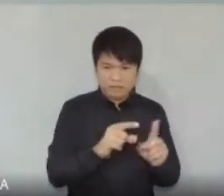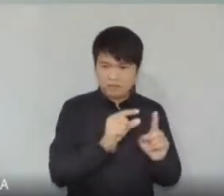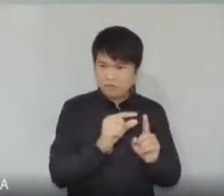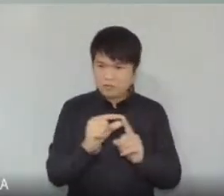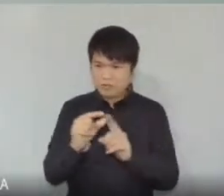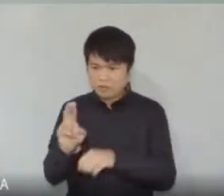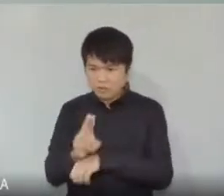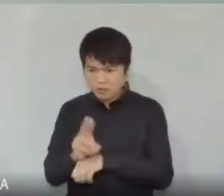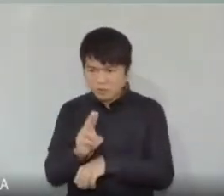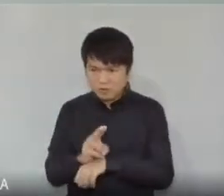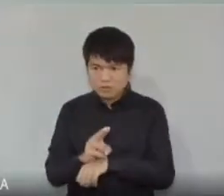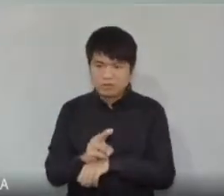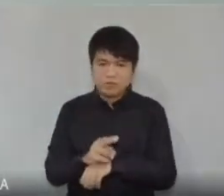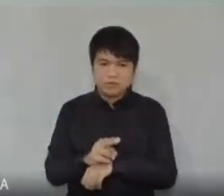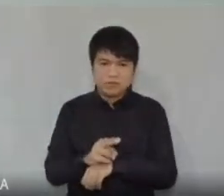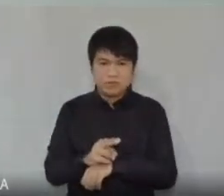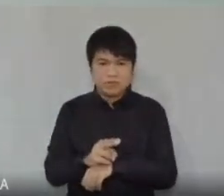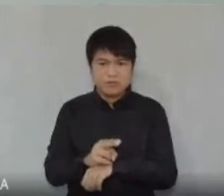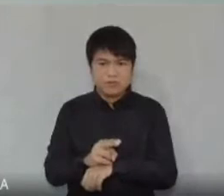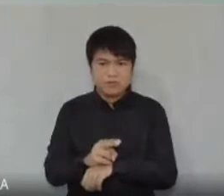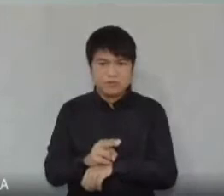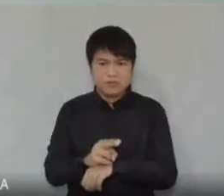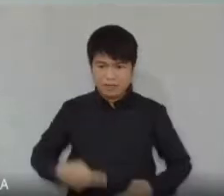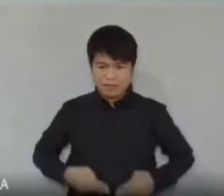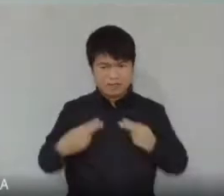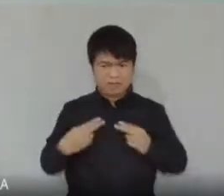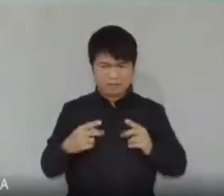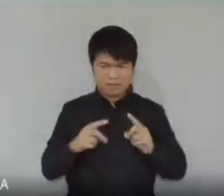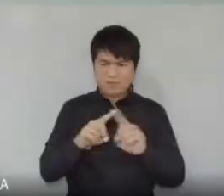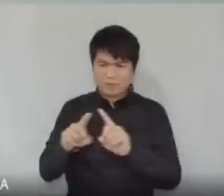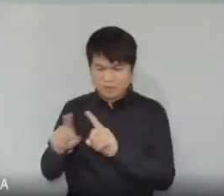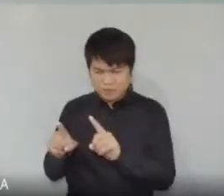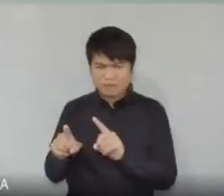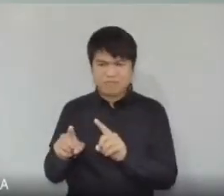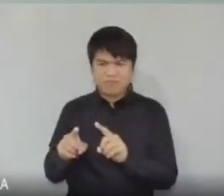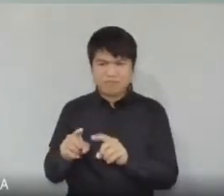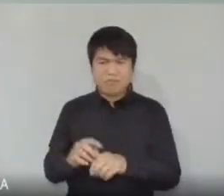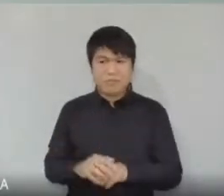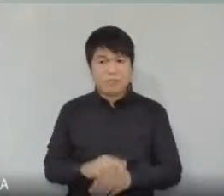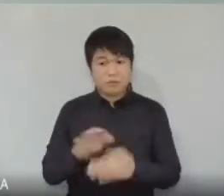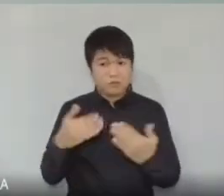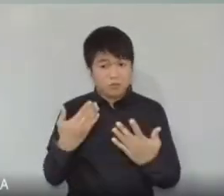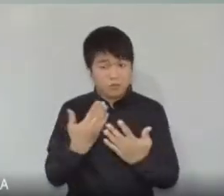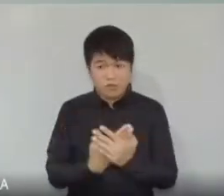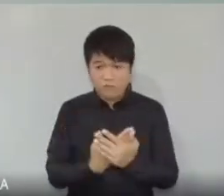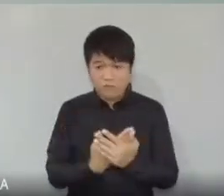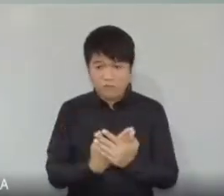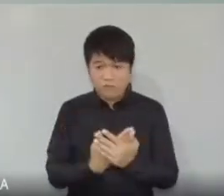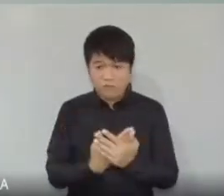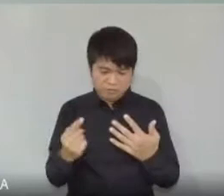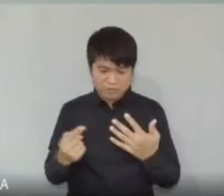the UHC Act, or Republic Act 11223, no? But the term that they use there